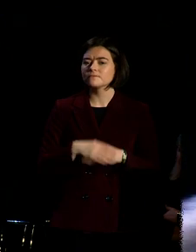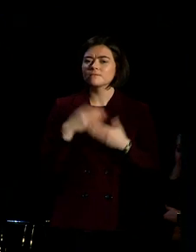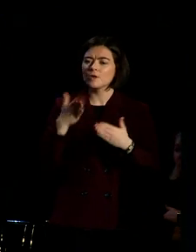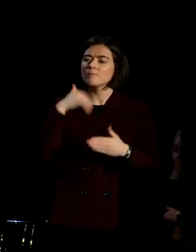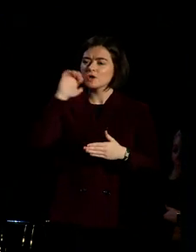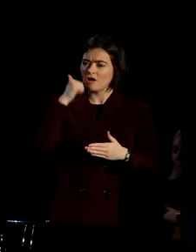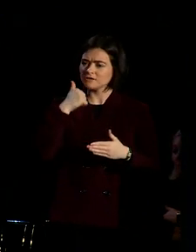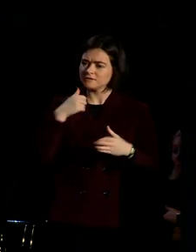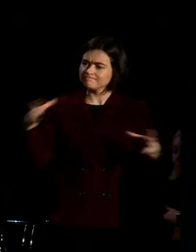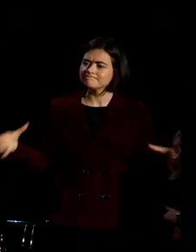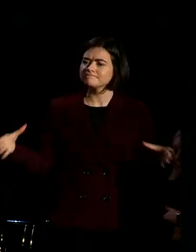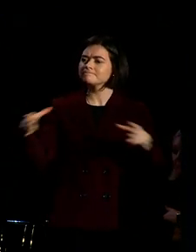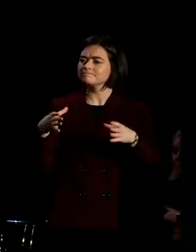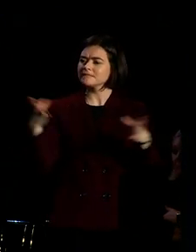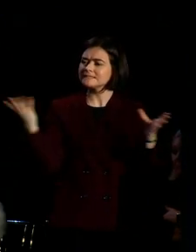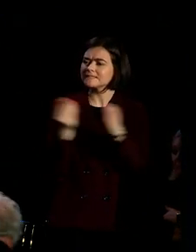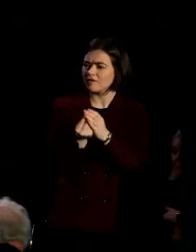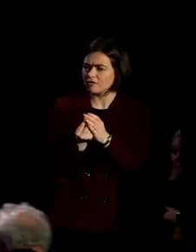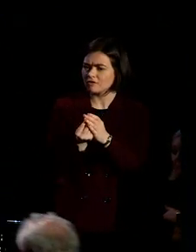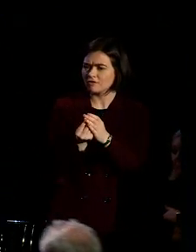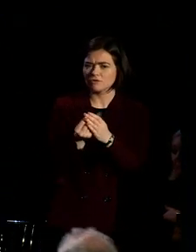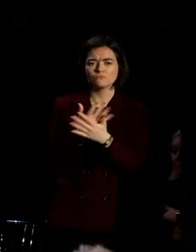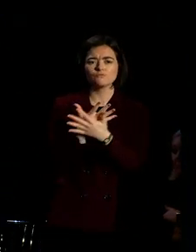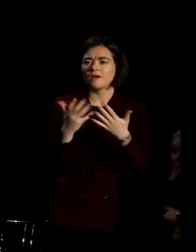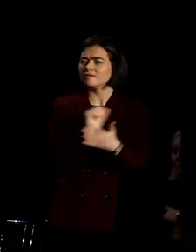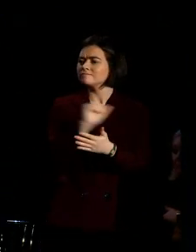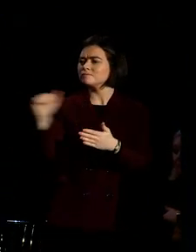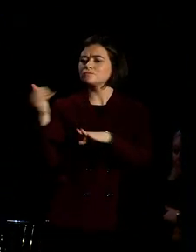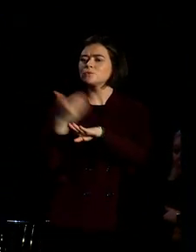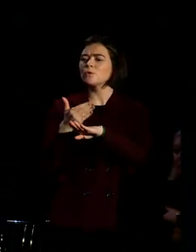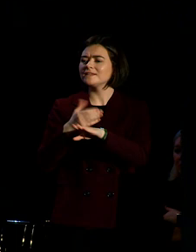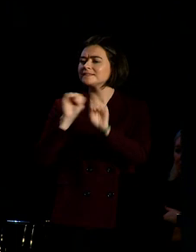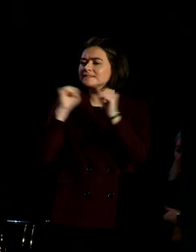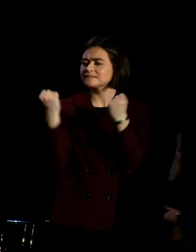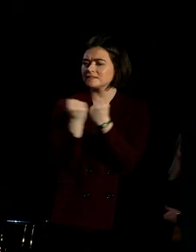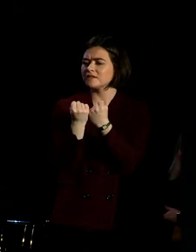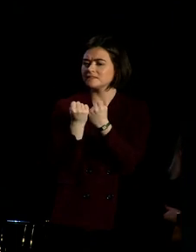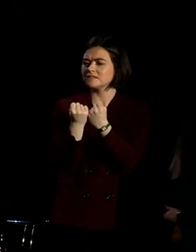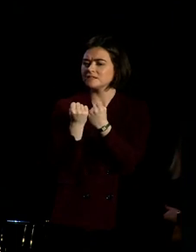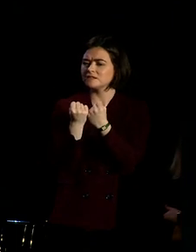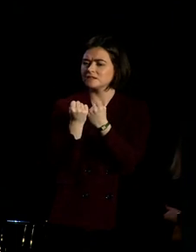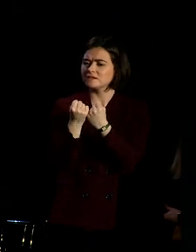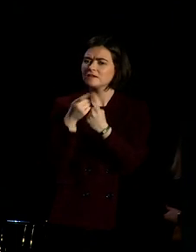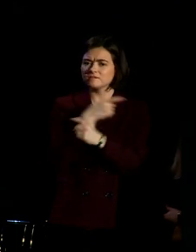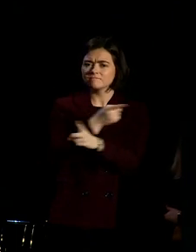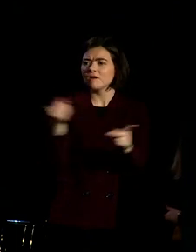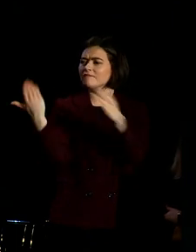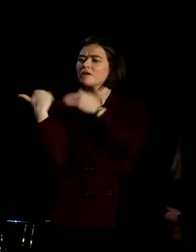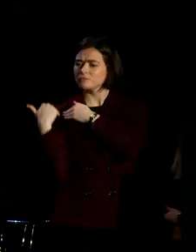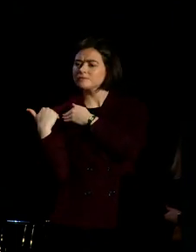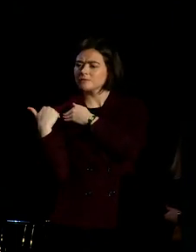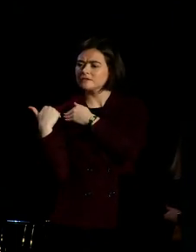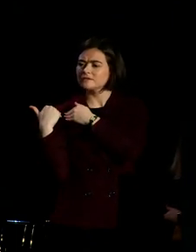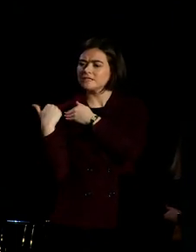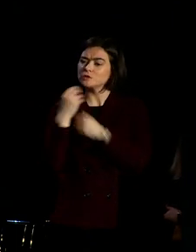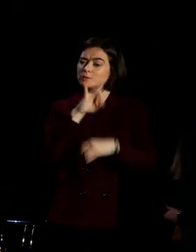Because together, whatever our role in society, it falls on us